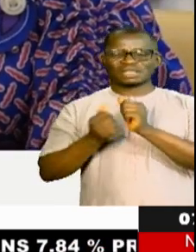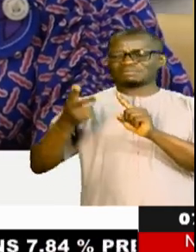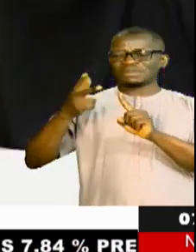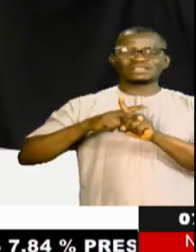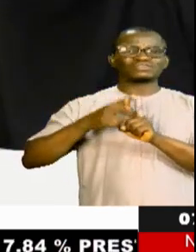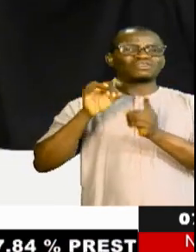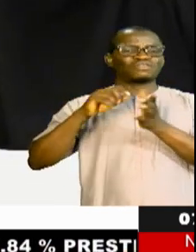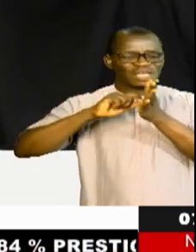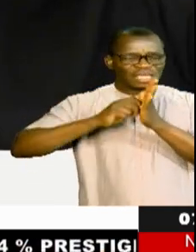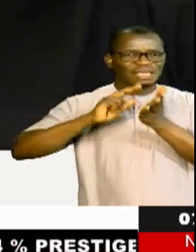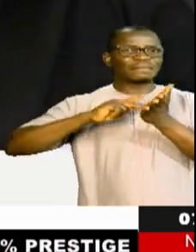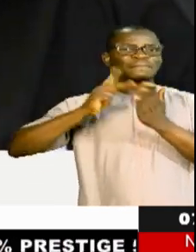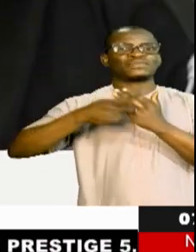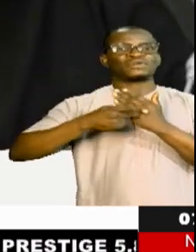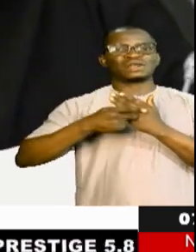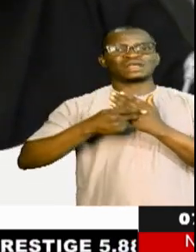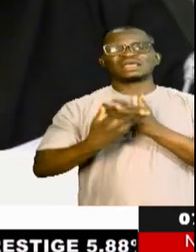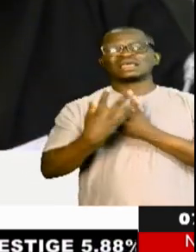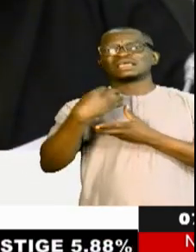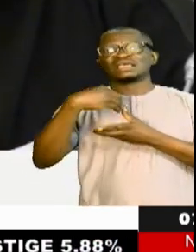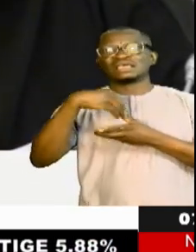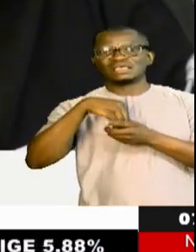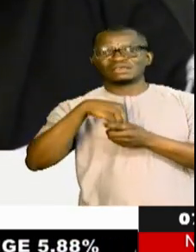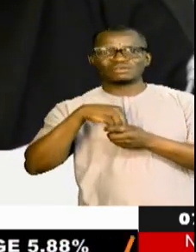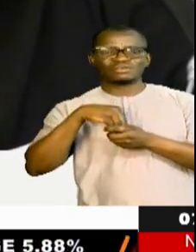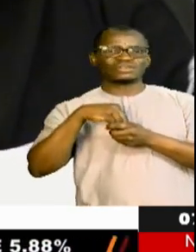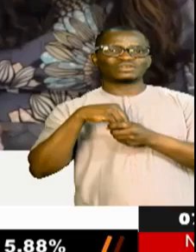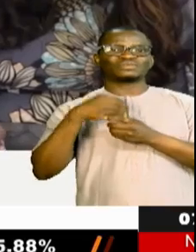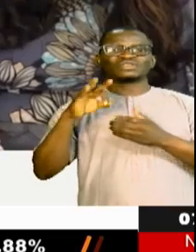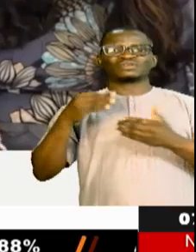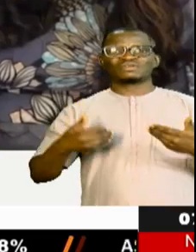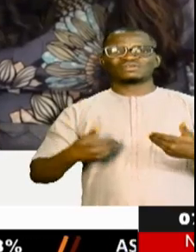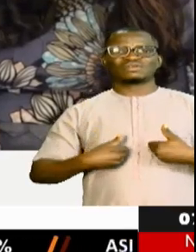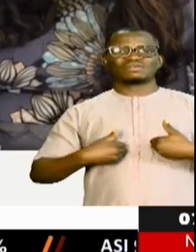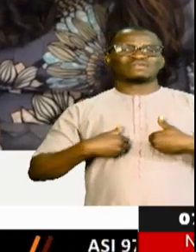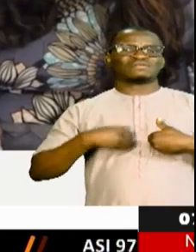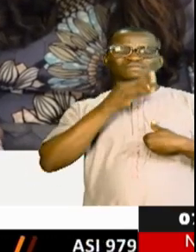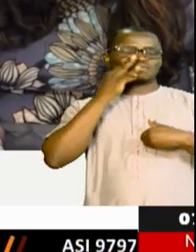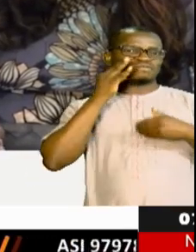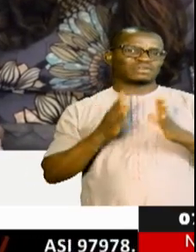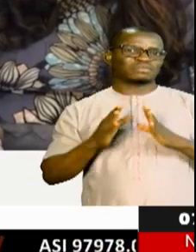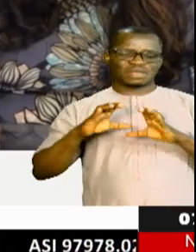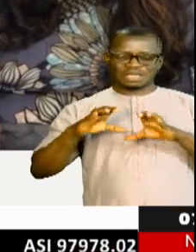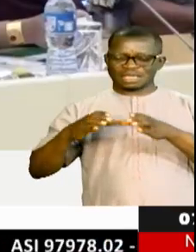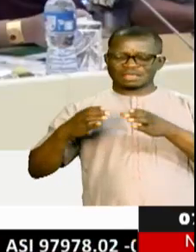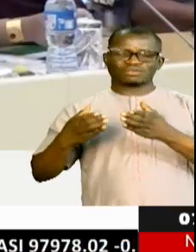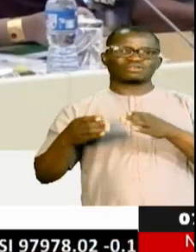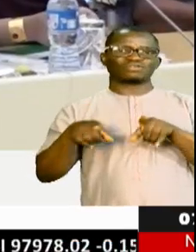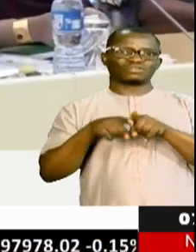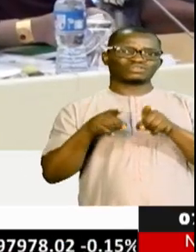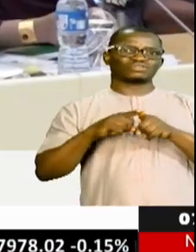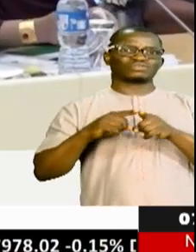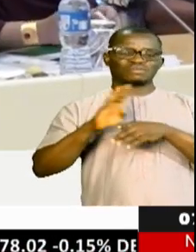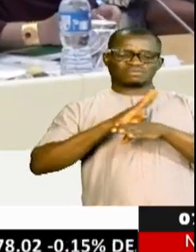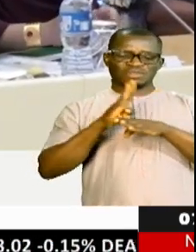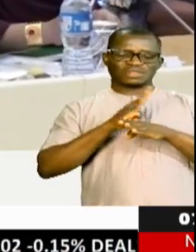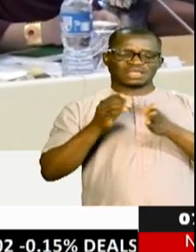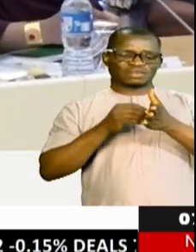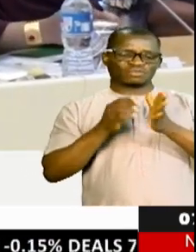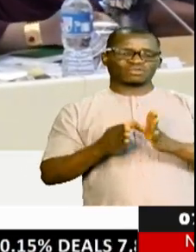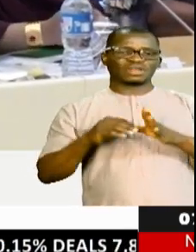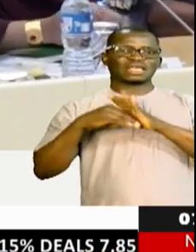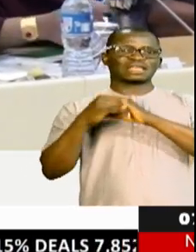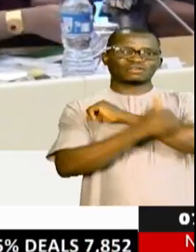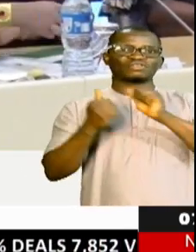of key programs, including the launch of the Young Farmers Club, empowerment of petty traders across the country, and the